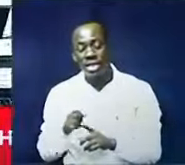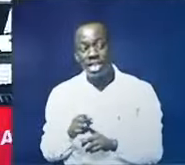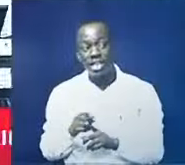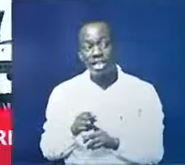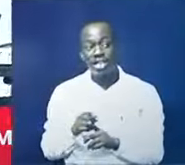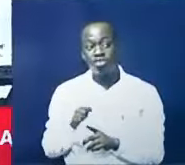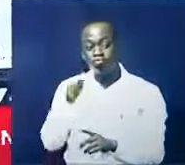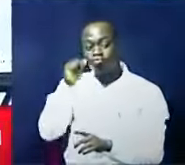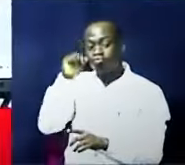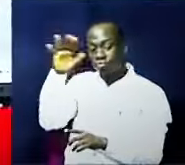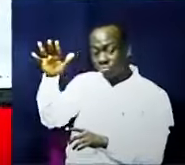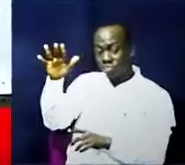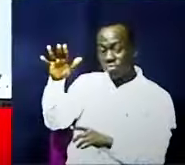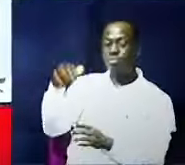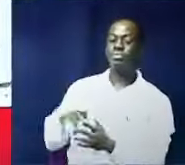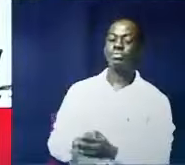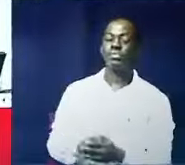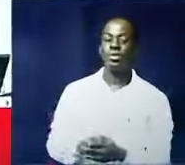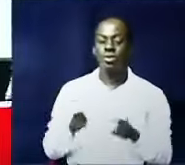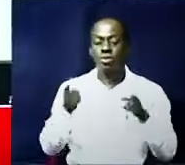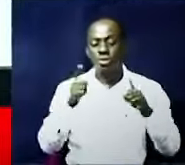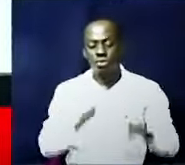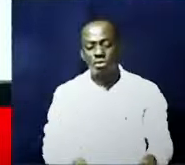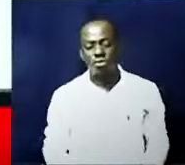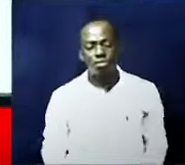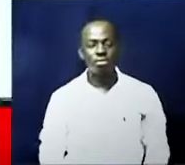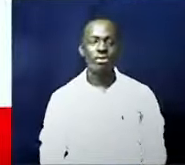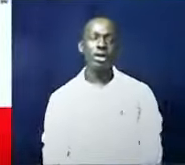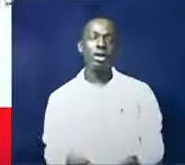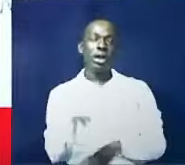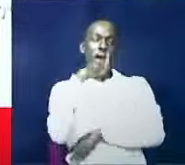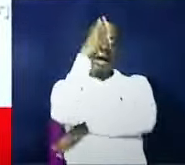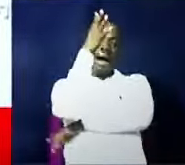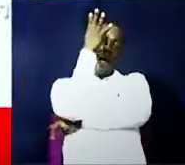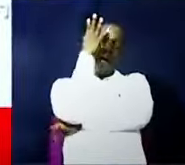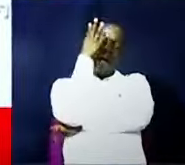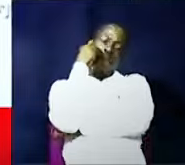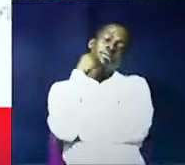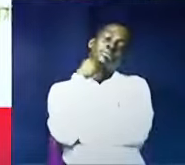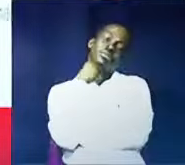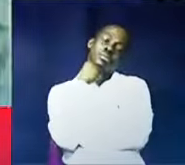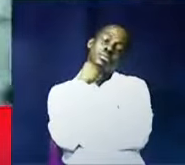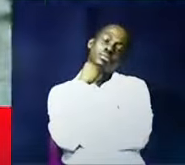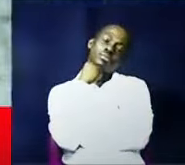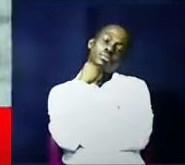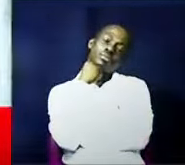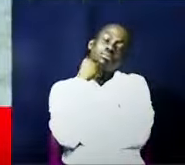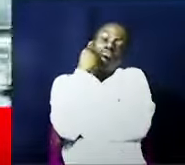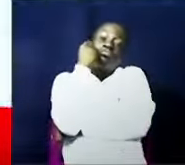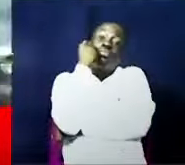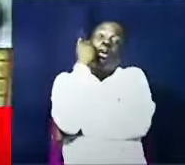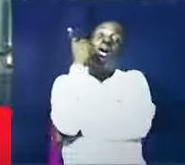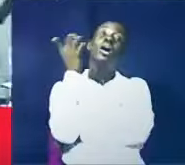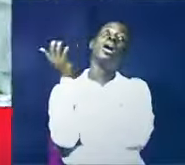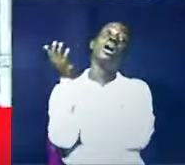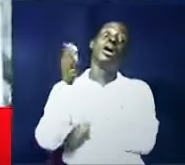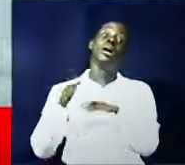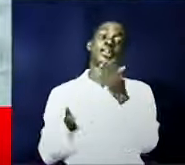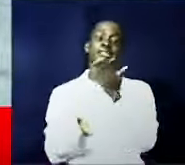anenim. When we wake up in the morning, the first thing we do is to reach out for our